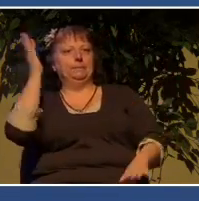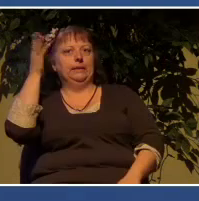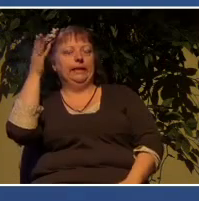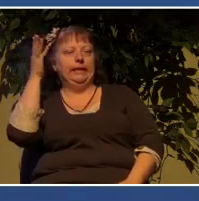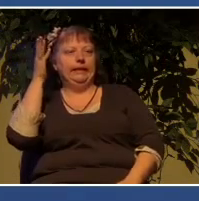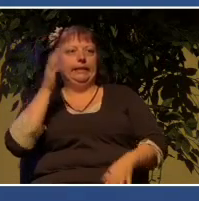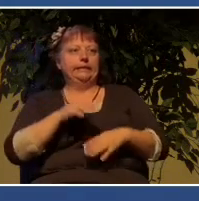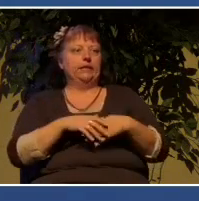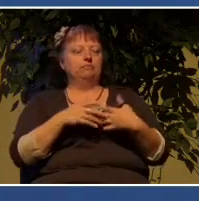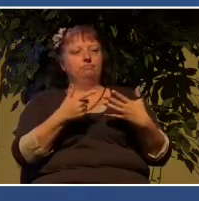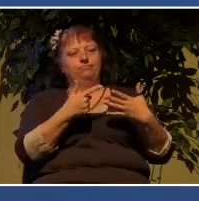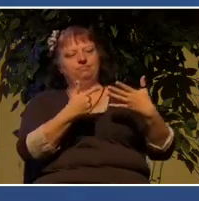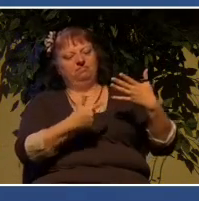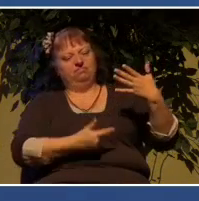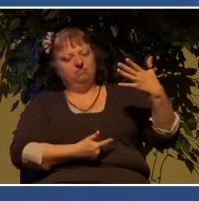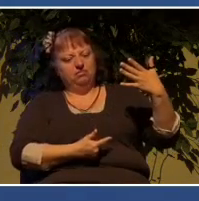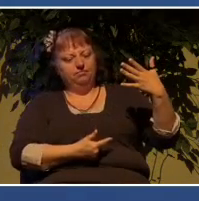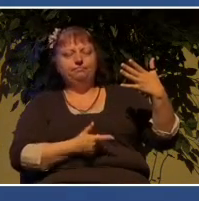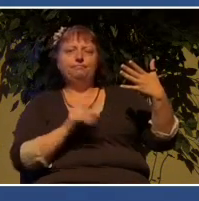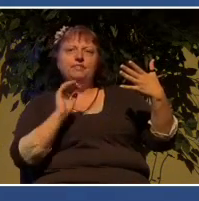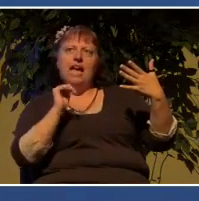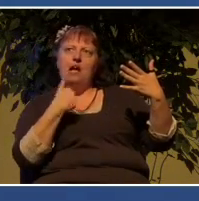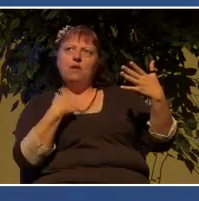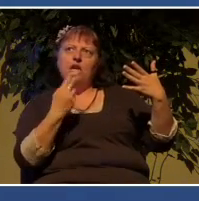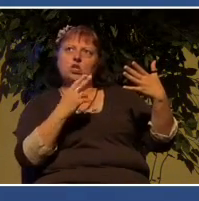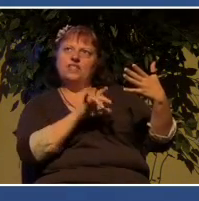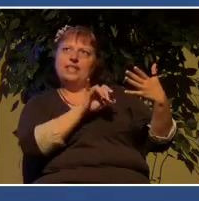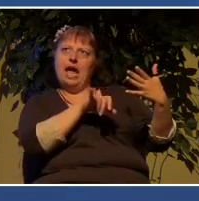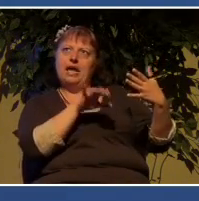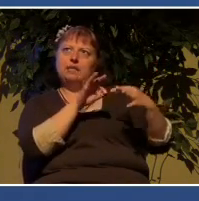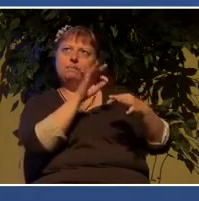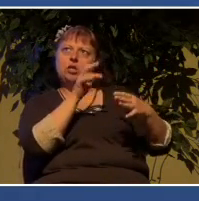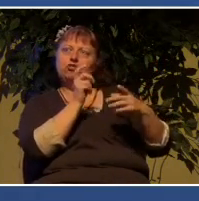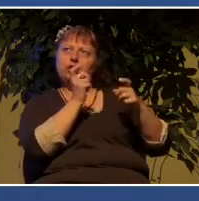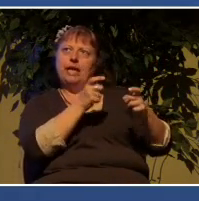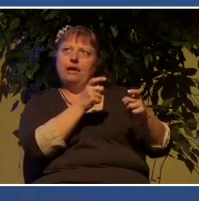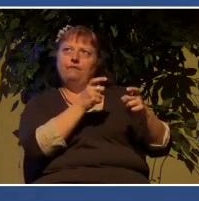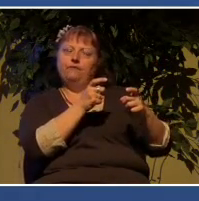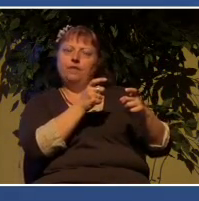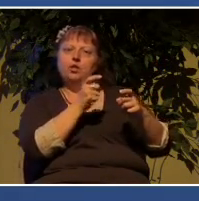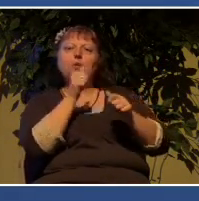is using it so that other people can be blessed and built up.